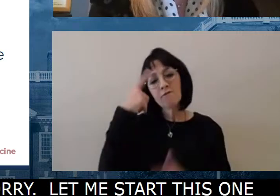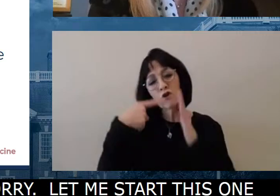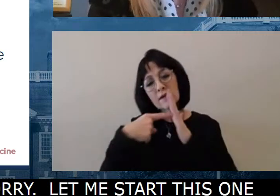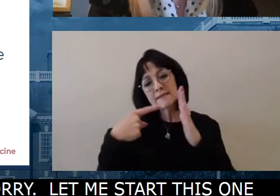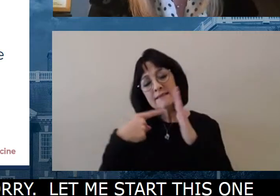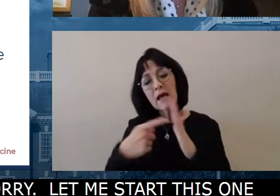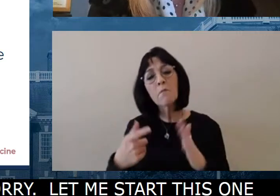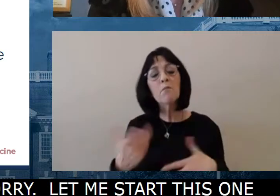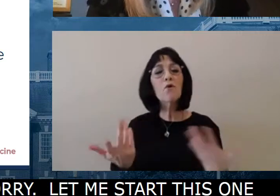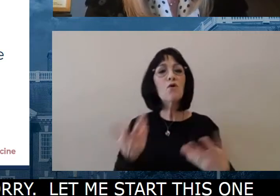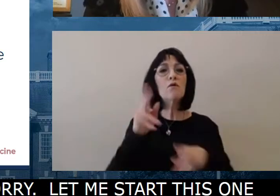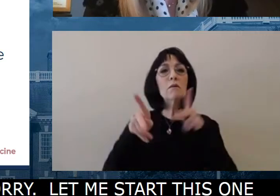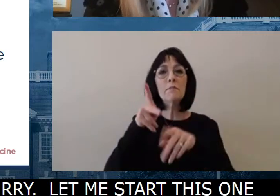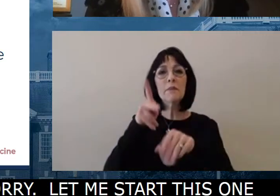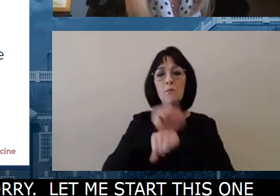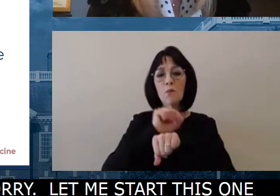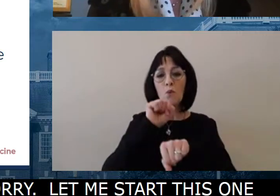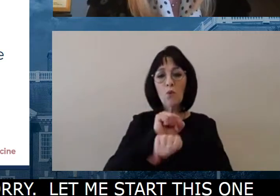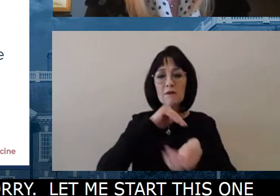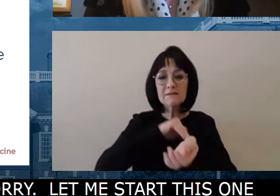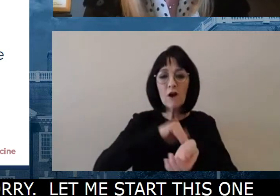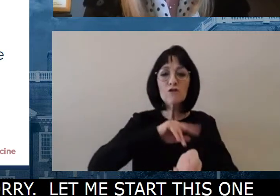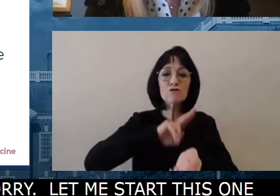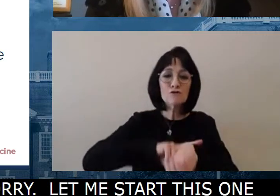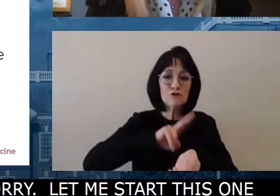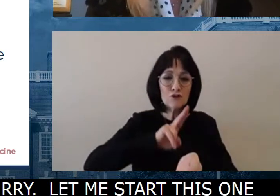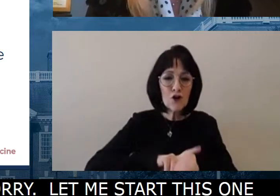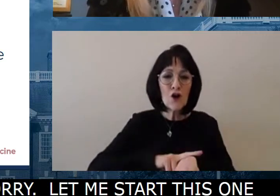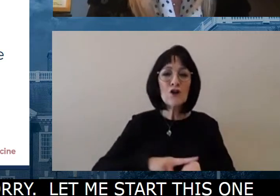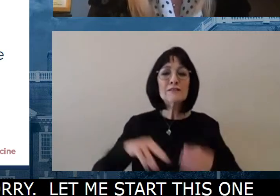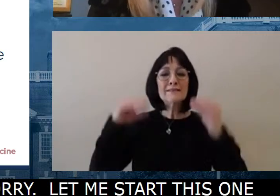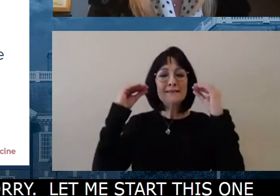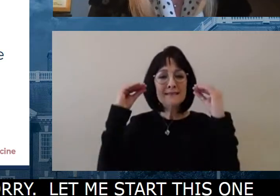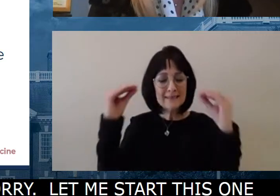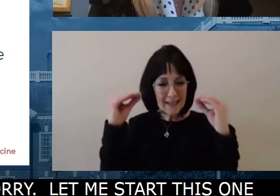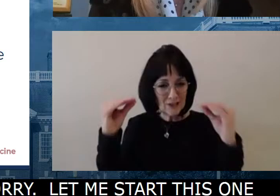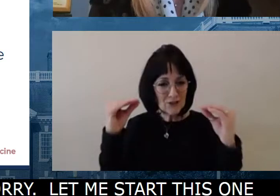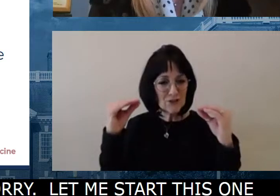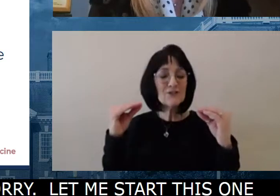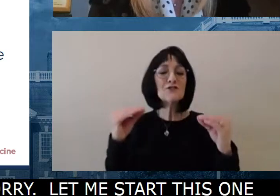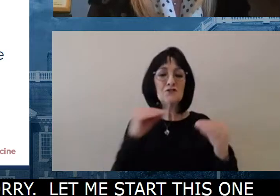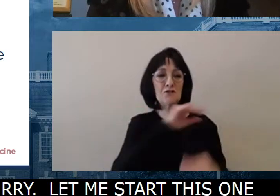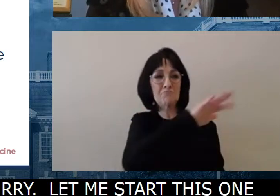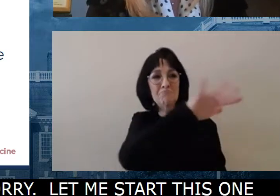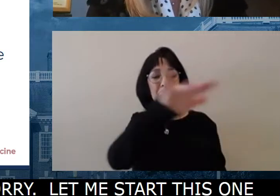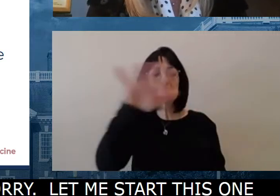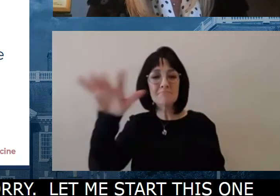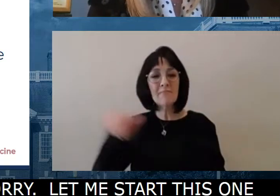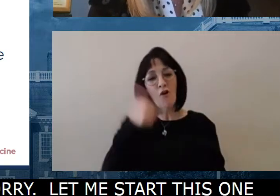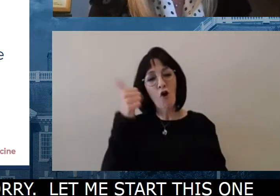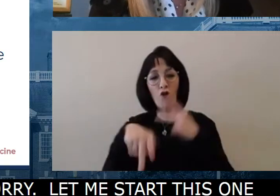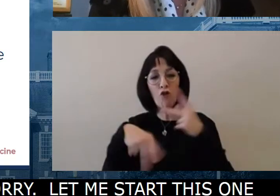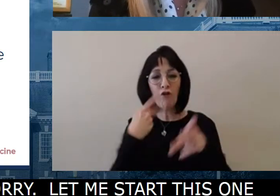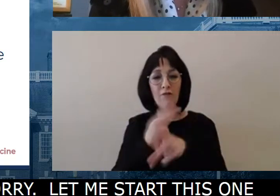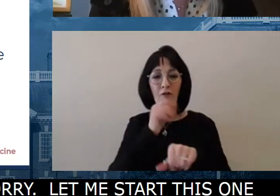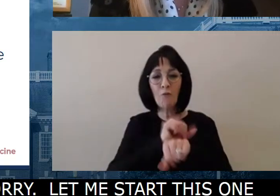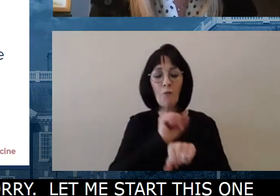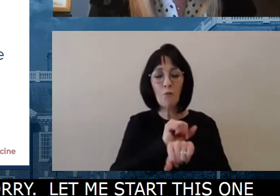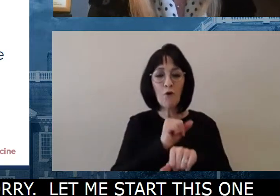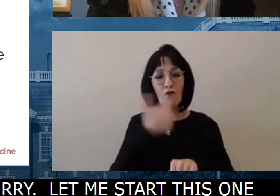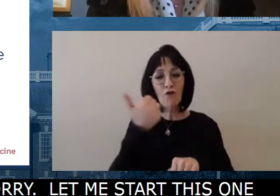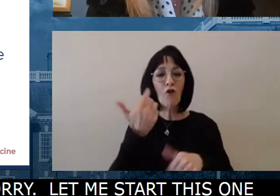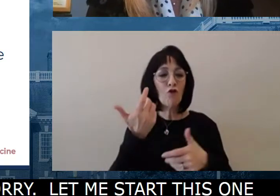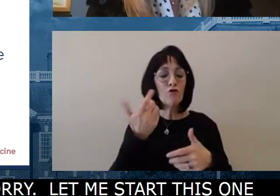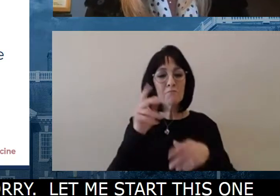others in the 1B category, like educators. Knew that wasn't making sense. 106,000 seniors who have received at least 1